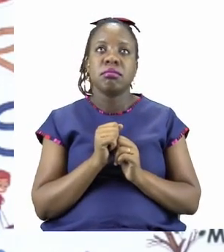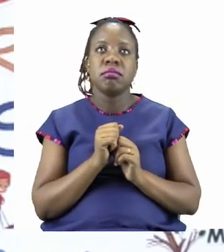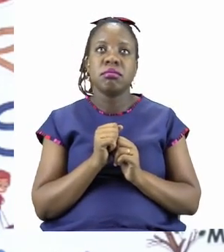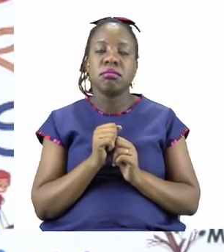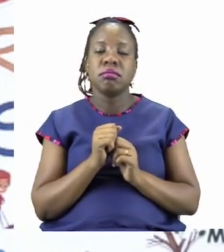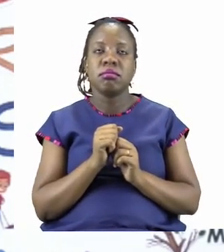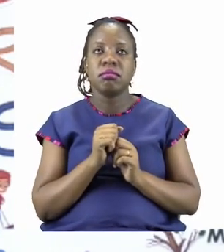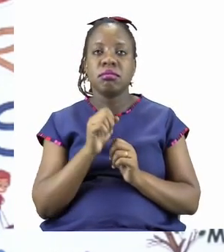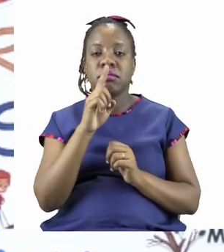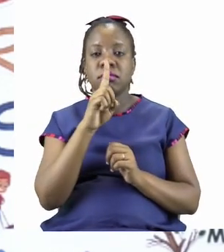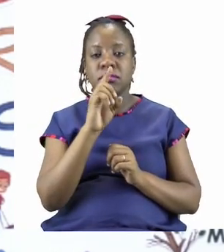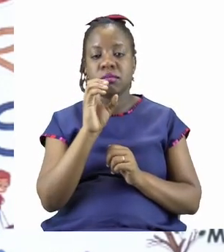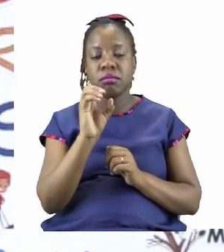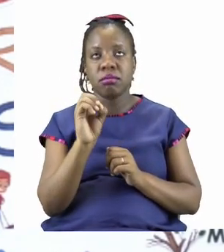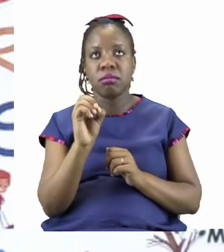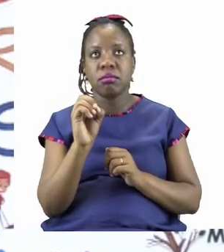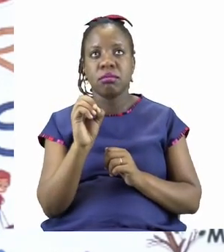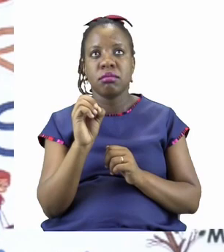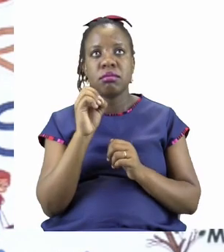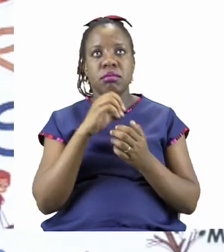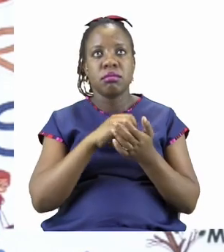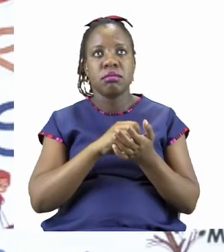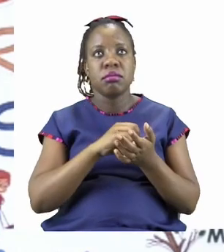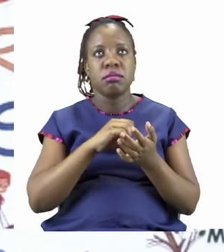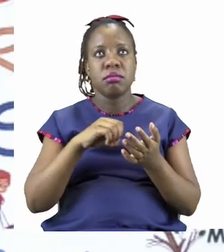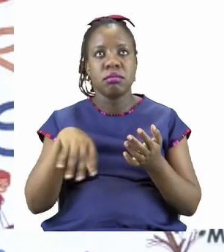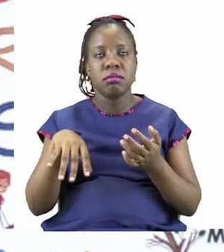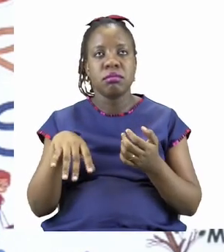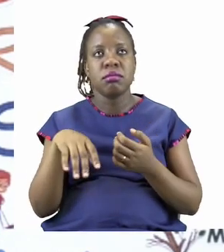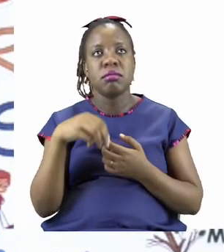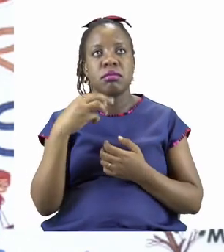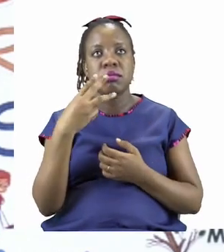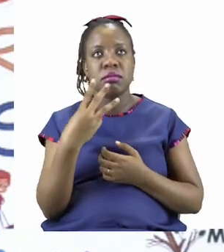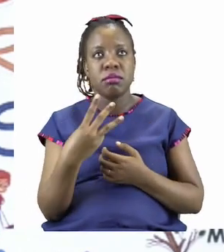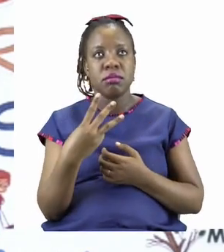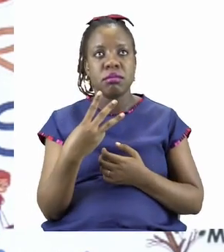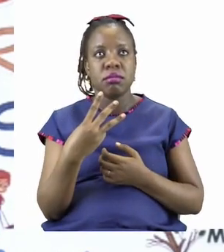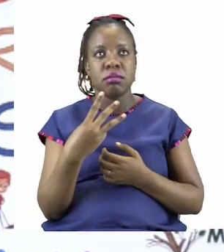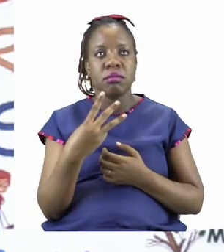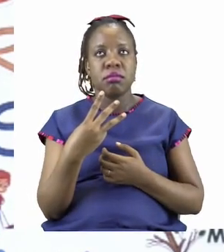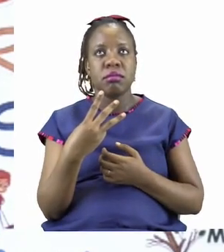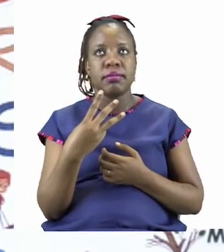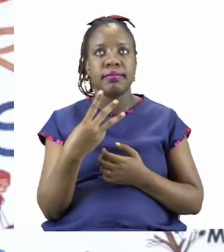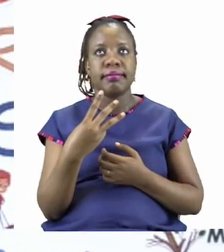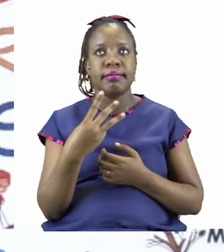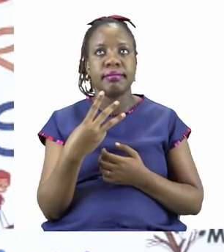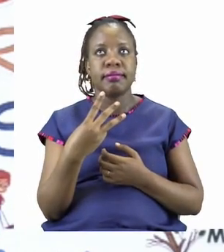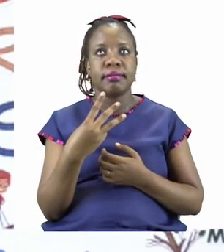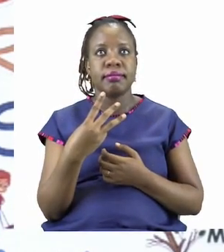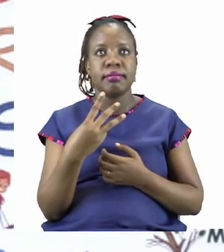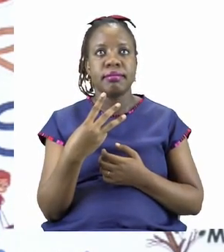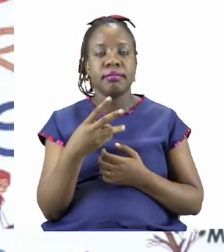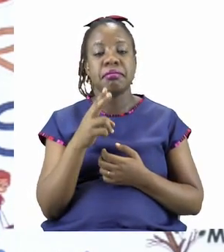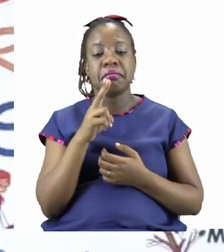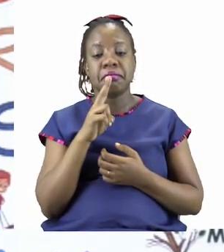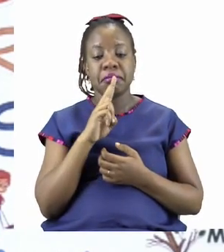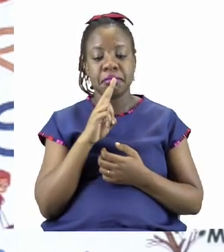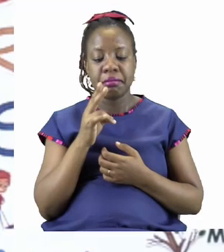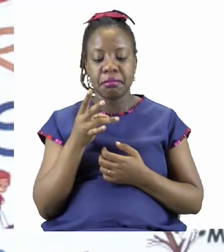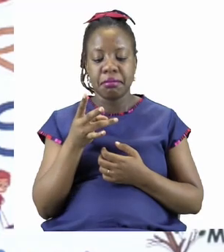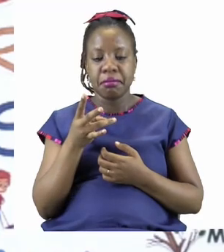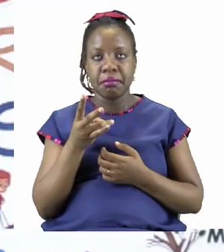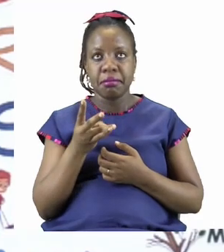now we say 10 minus 3. And there our answer is